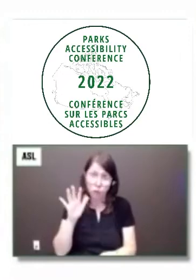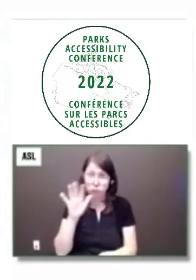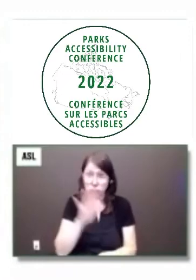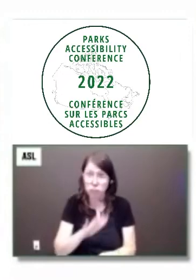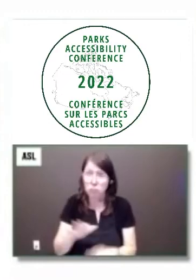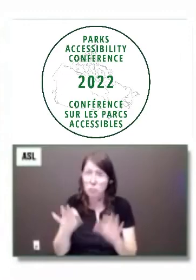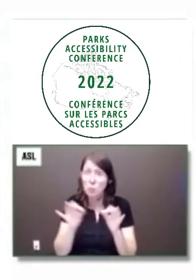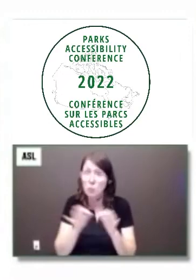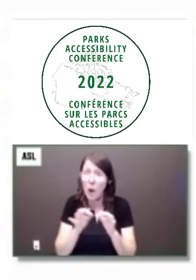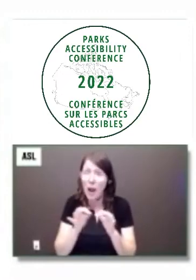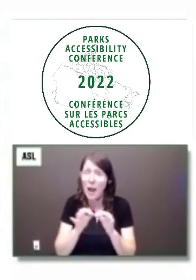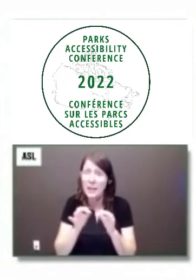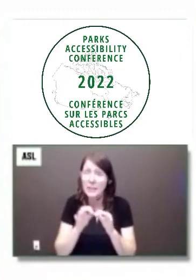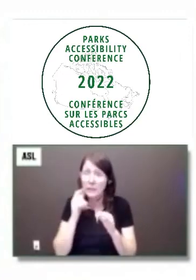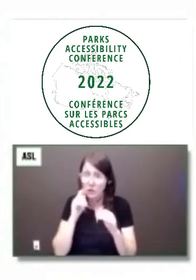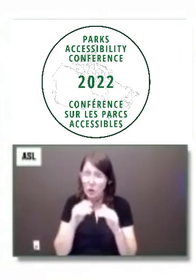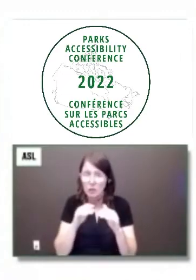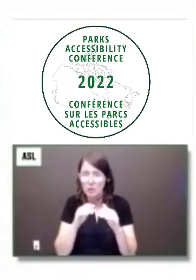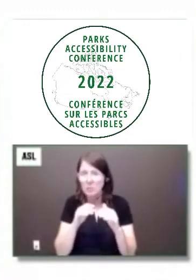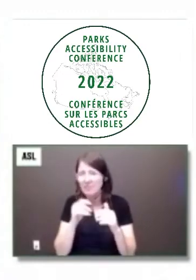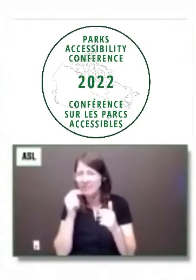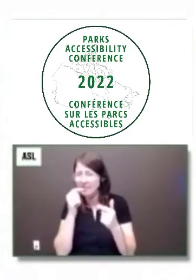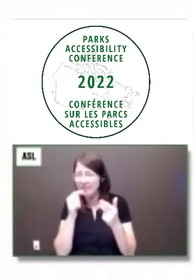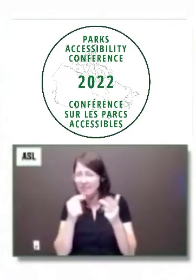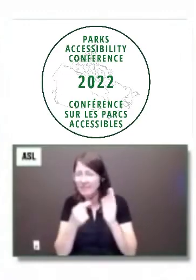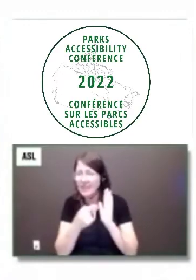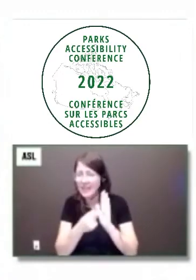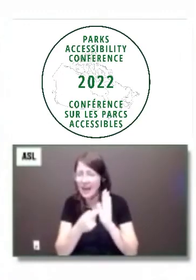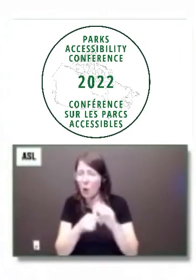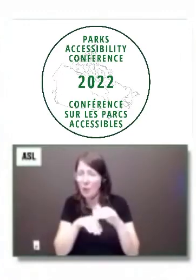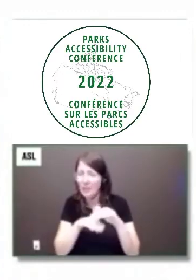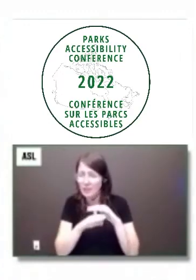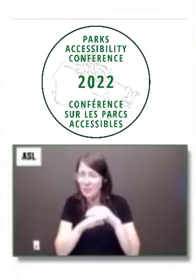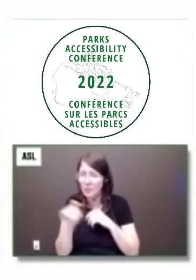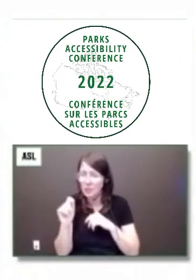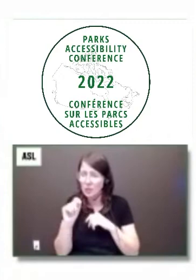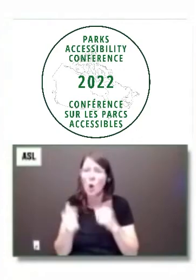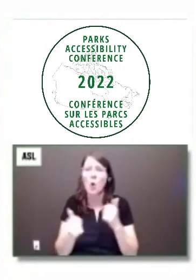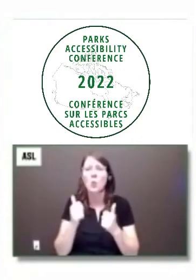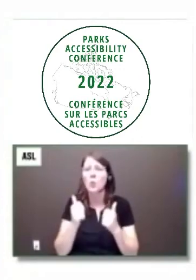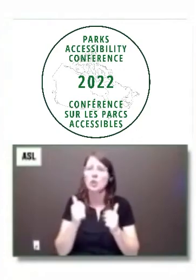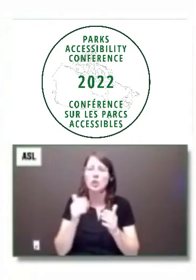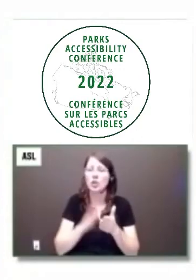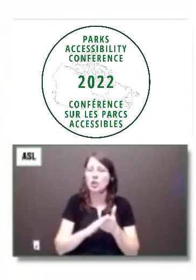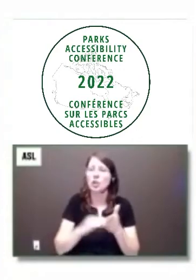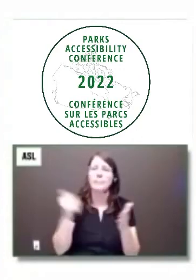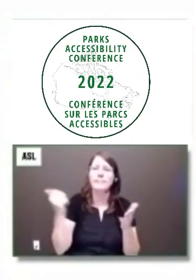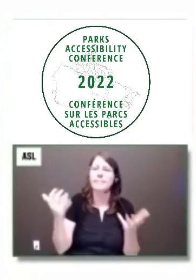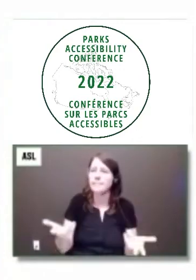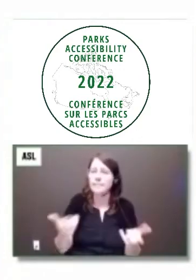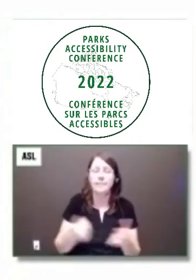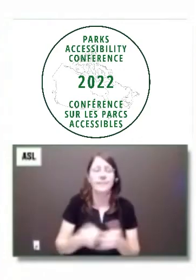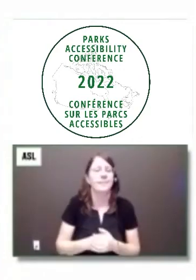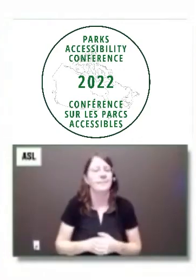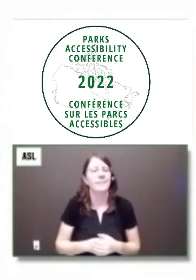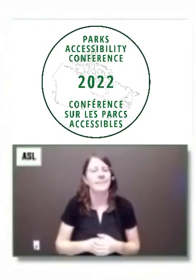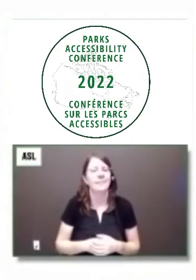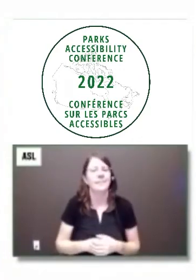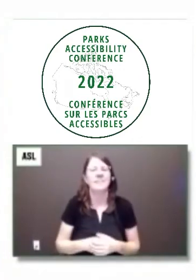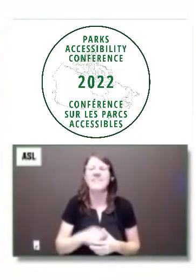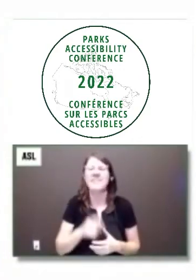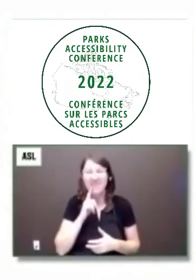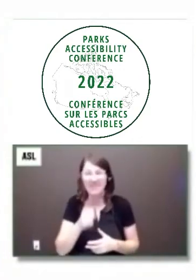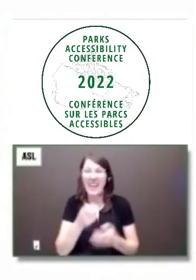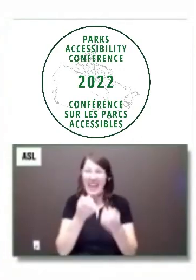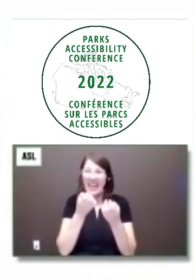options are, or maybe what the most affordable one would be? I guess the most expensive things in the washroom would be the hoist